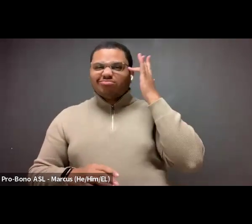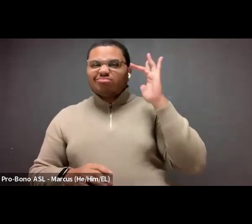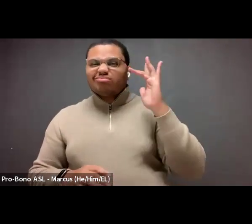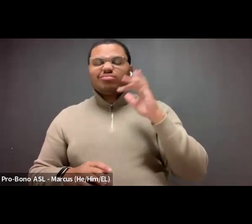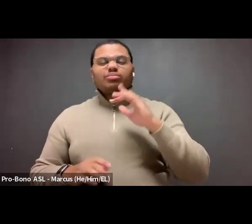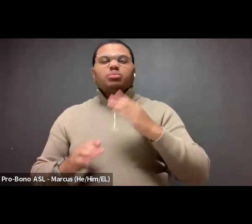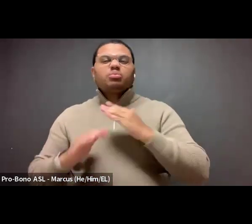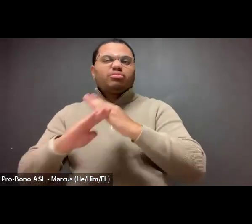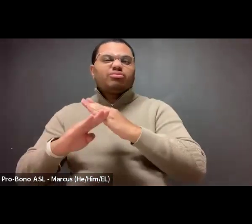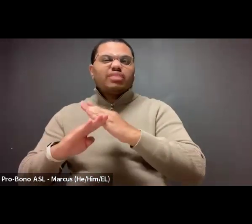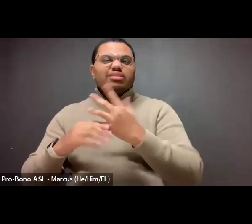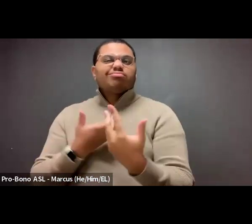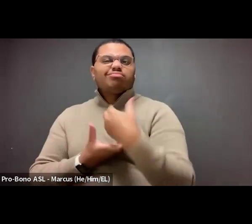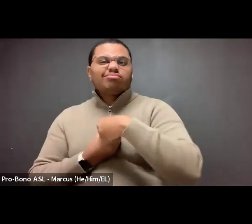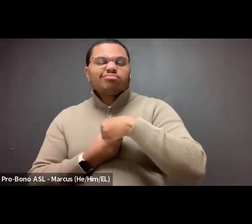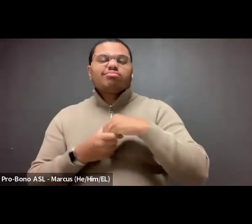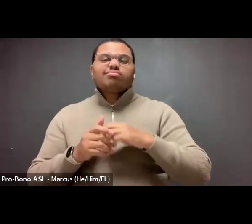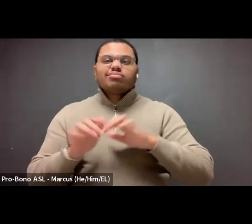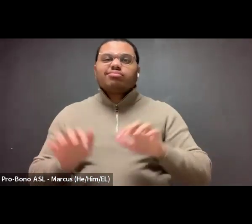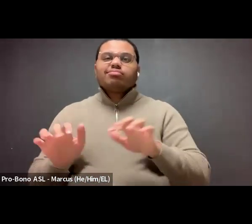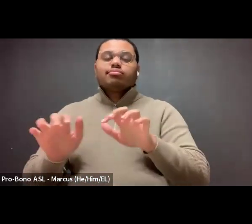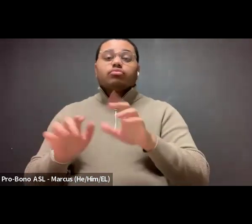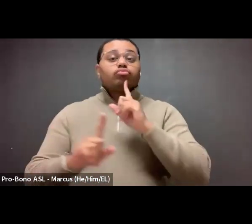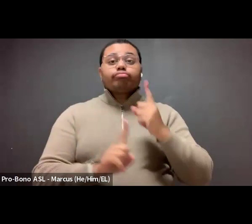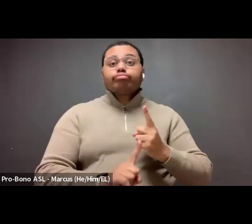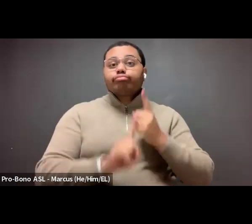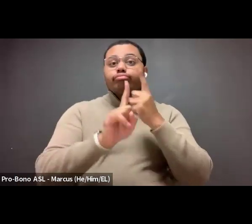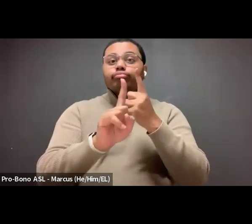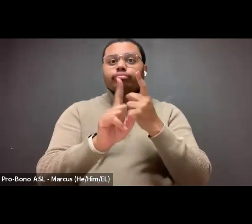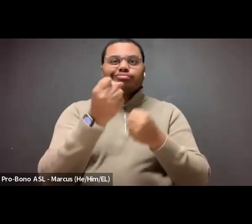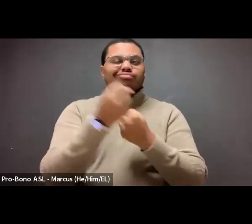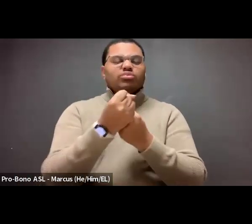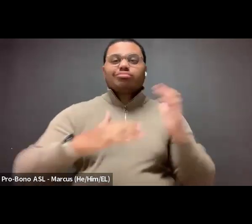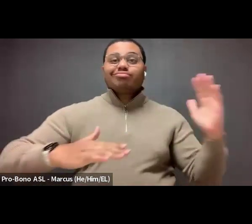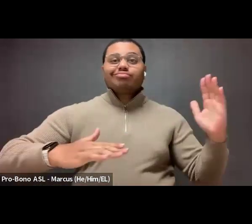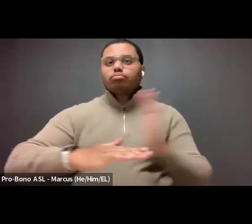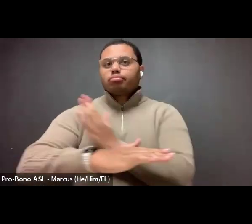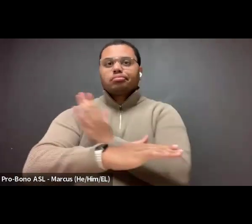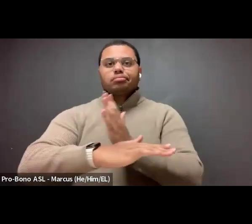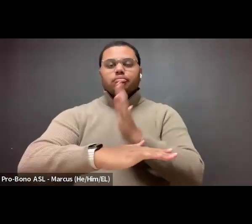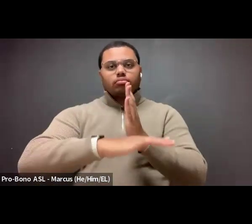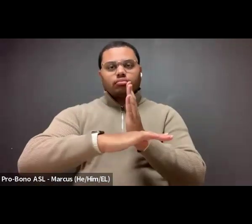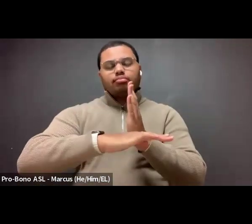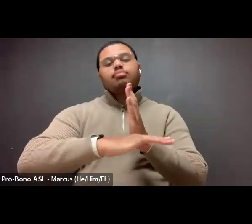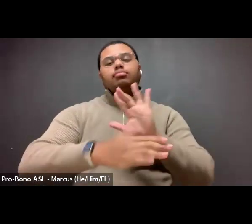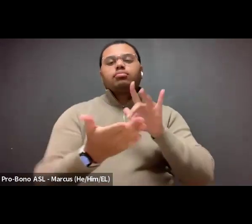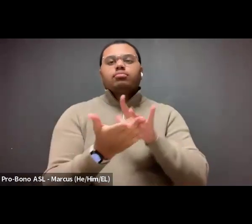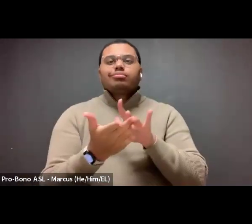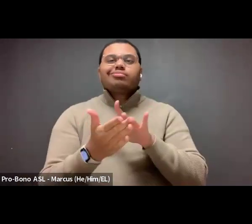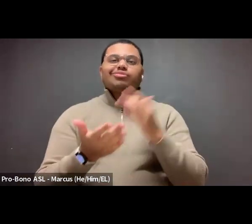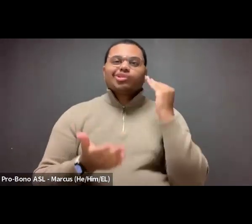embodiment of action. The aim and support lies somewhere in the middle, familiar,